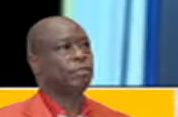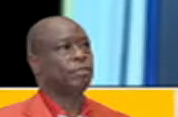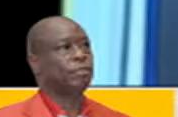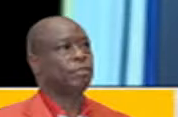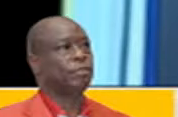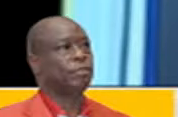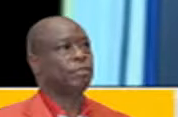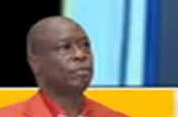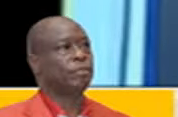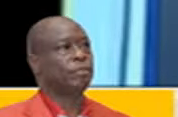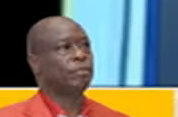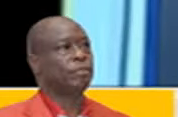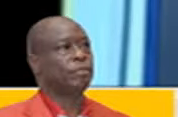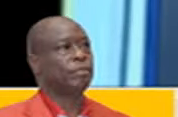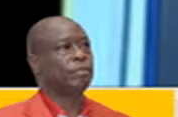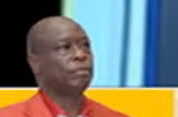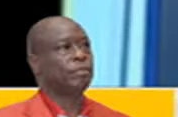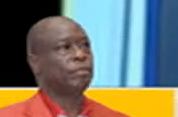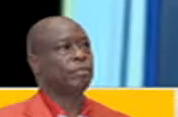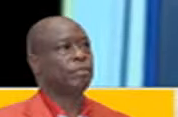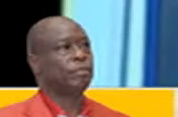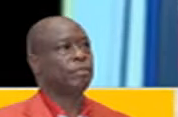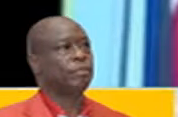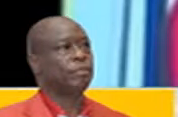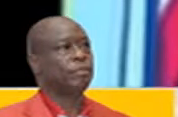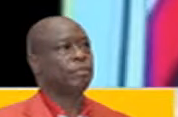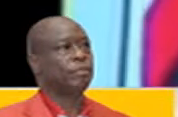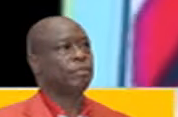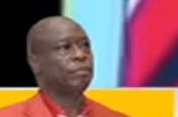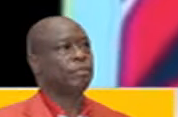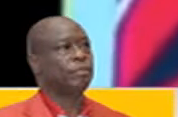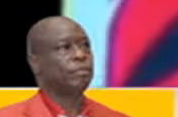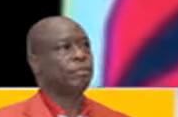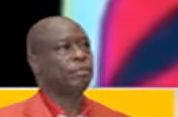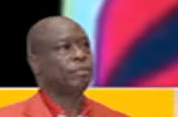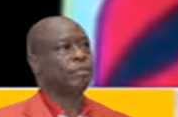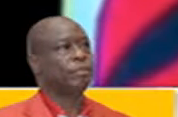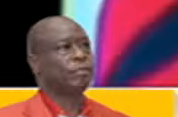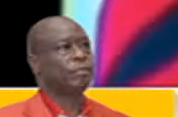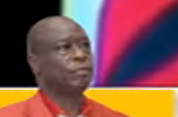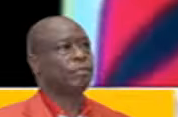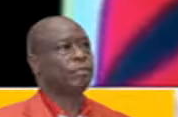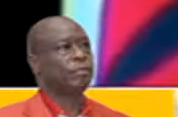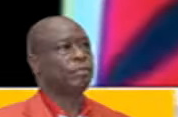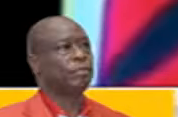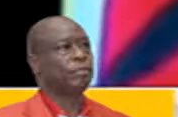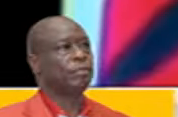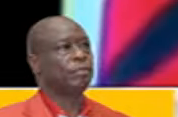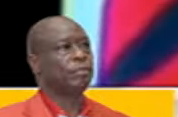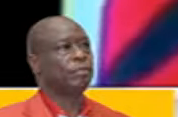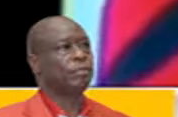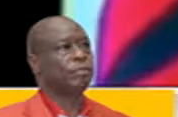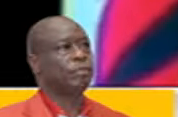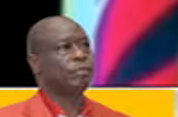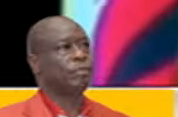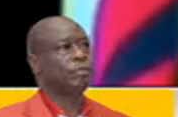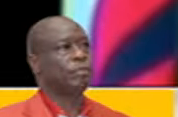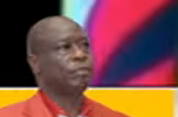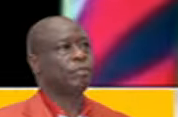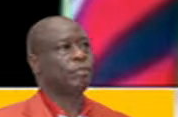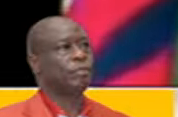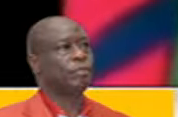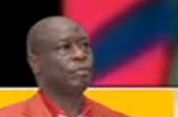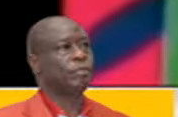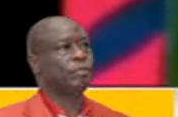and as a government, we have established institutions to ensure we not only listen to Kenyans, but also